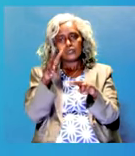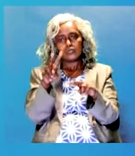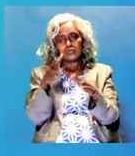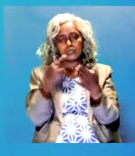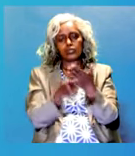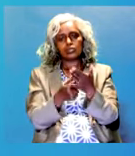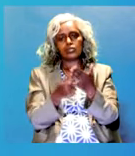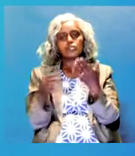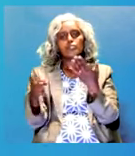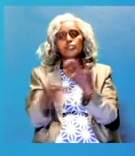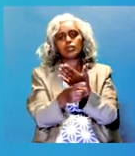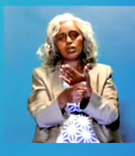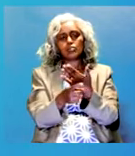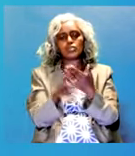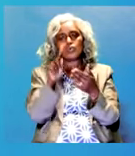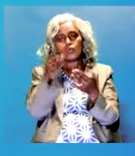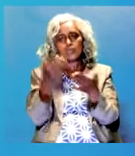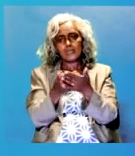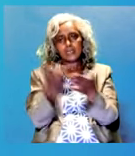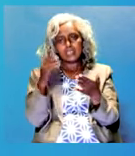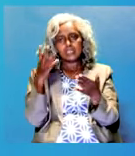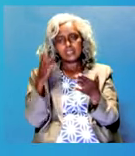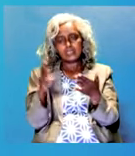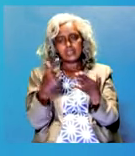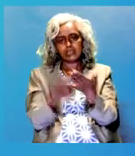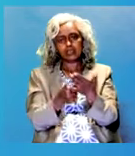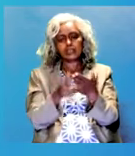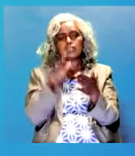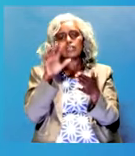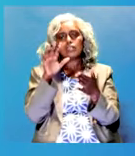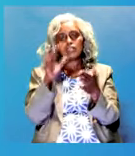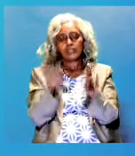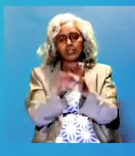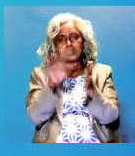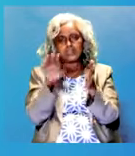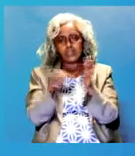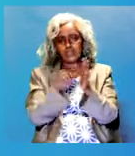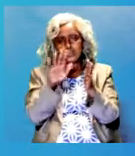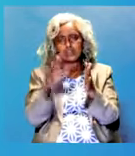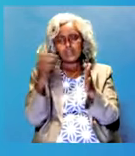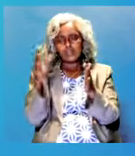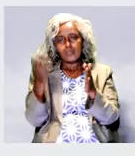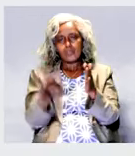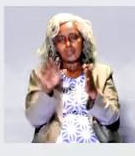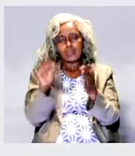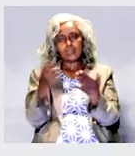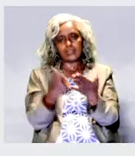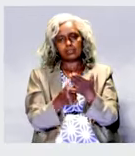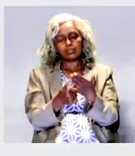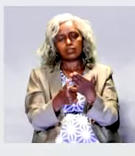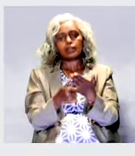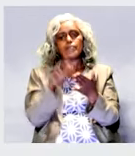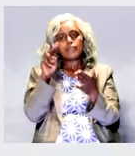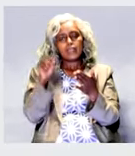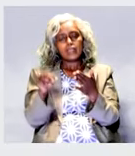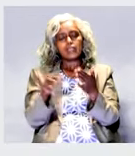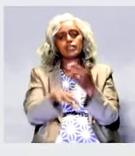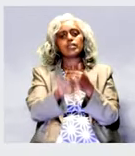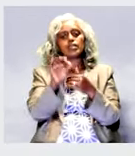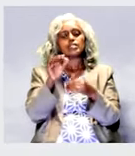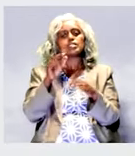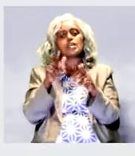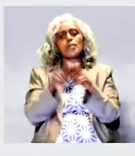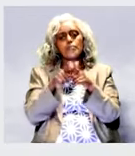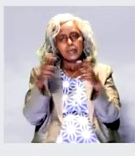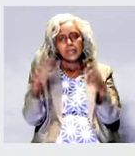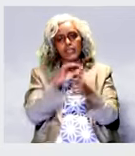2, this becomes 1 minus 6 is negative 5 over 9. It goes on like this. When n gets bigger